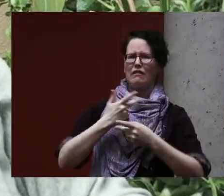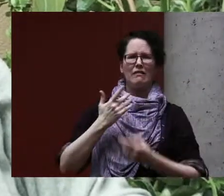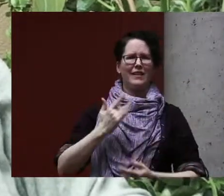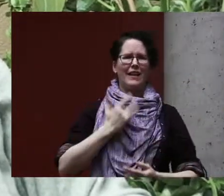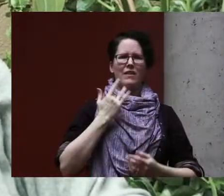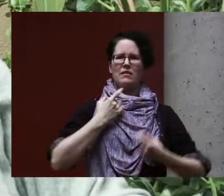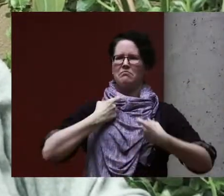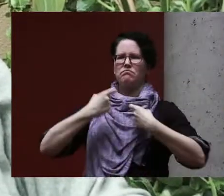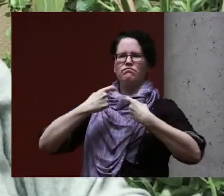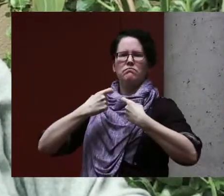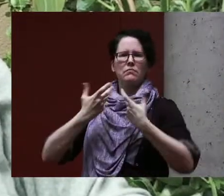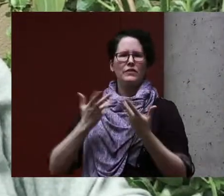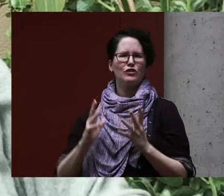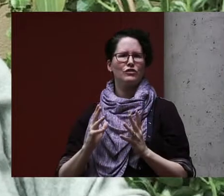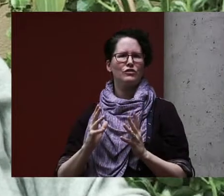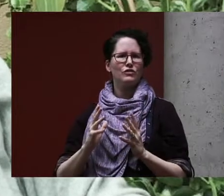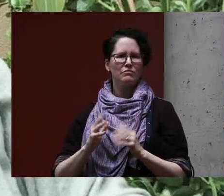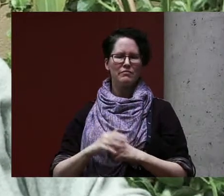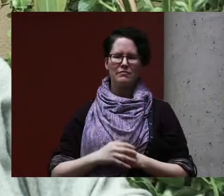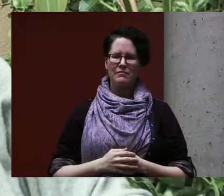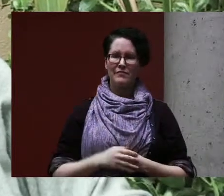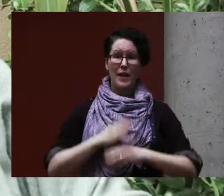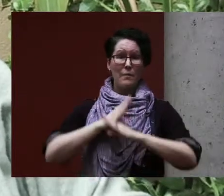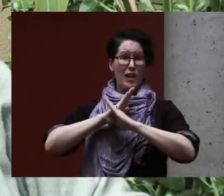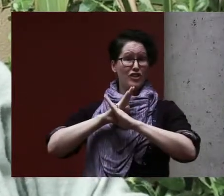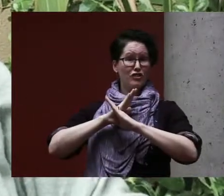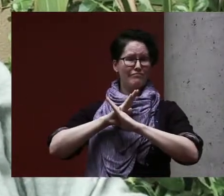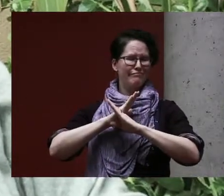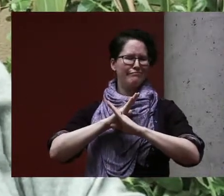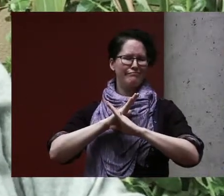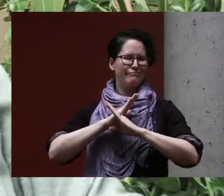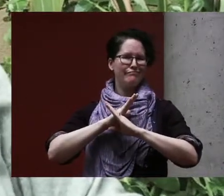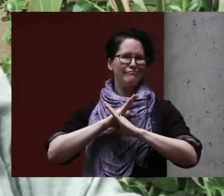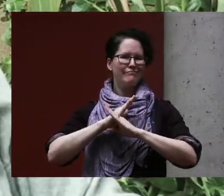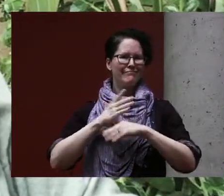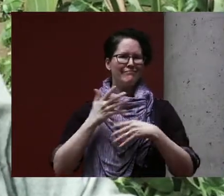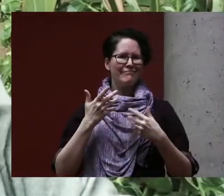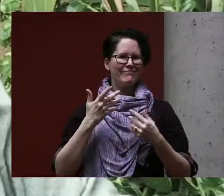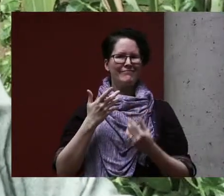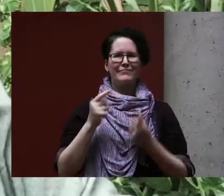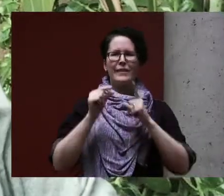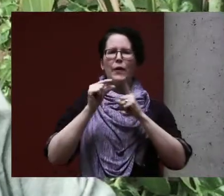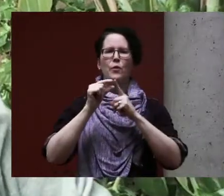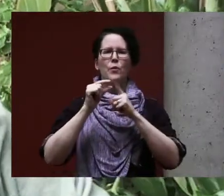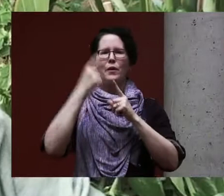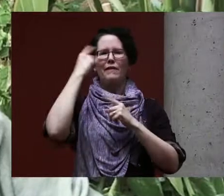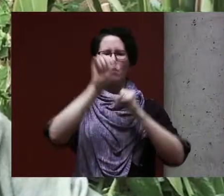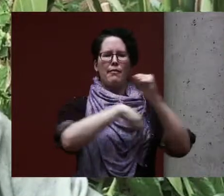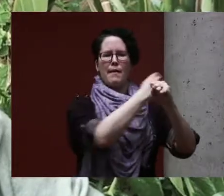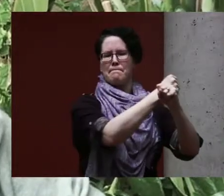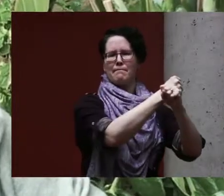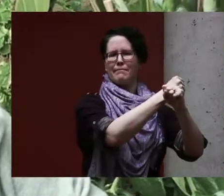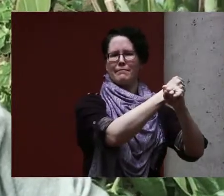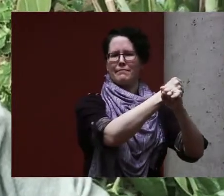more like control. And protection, well, that's just another word for